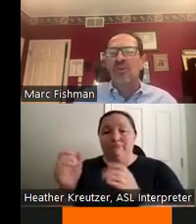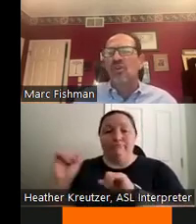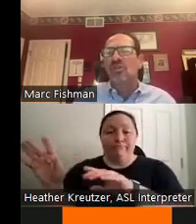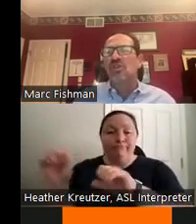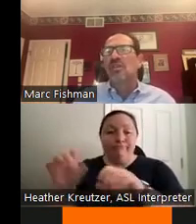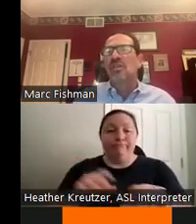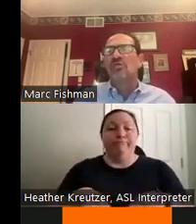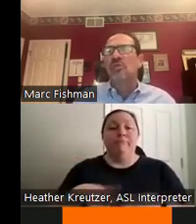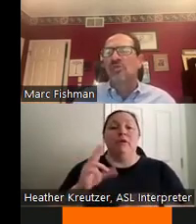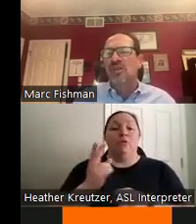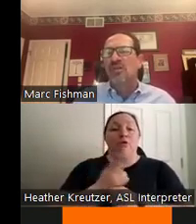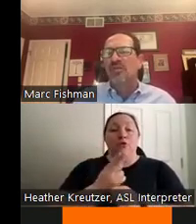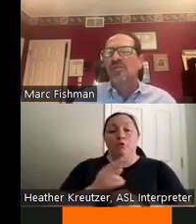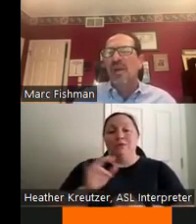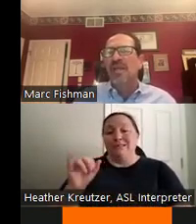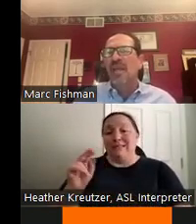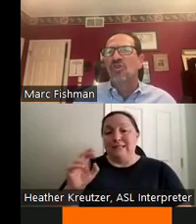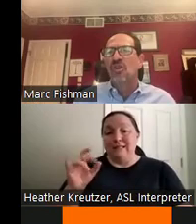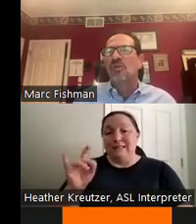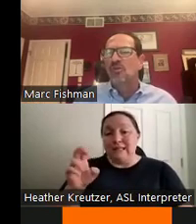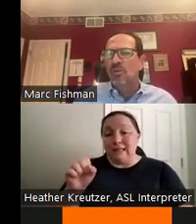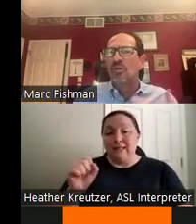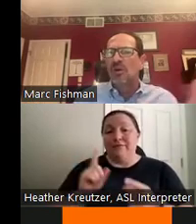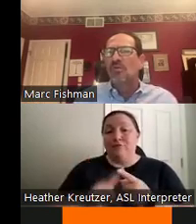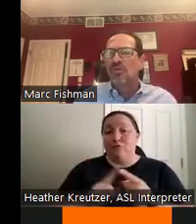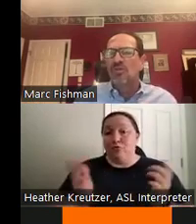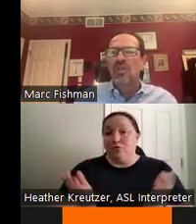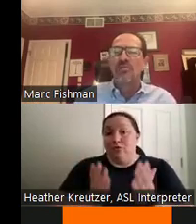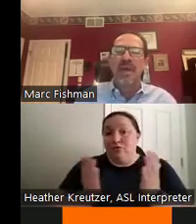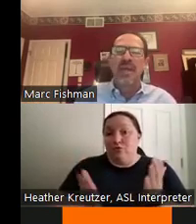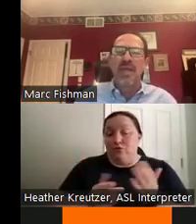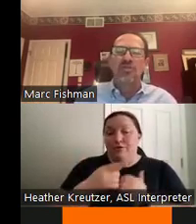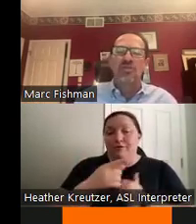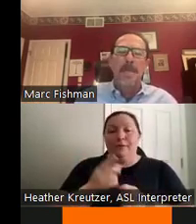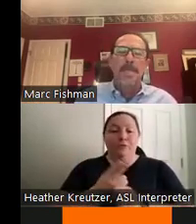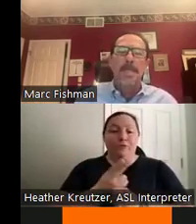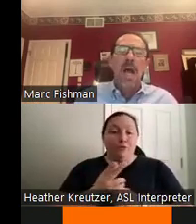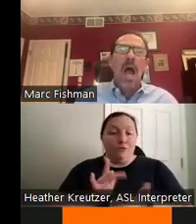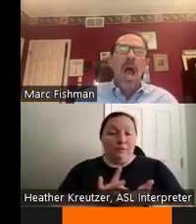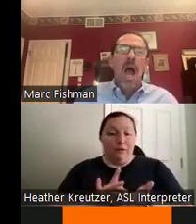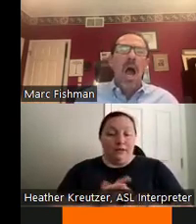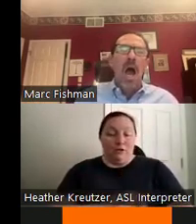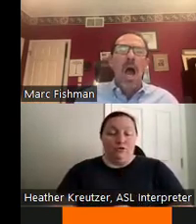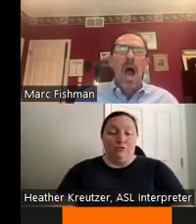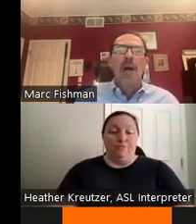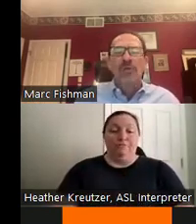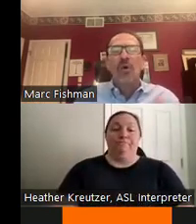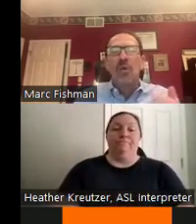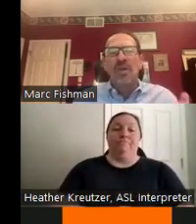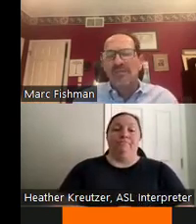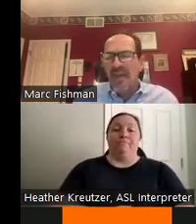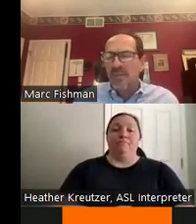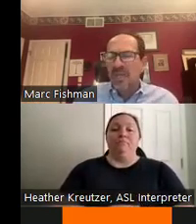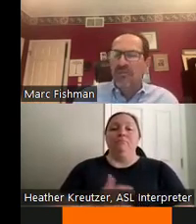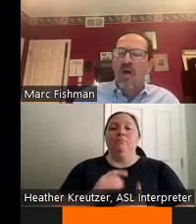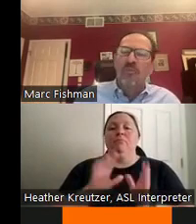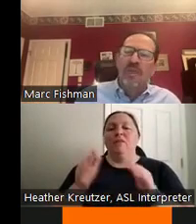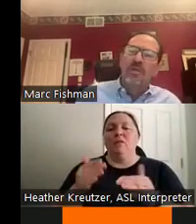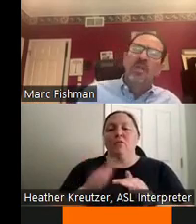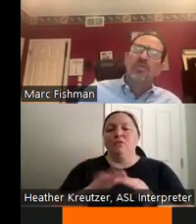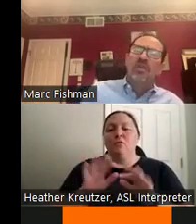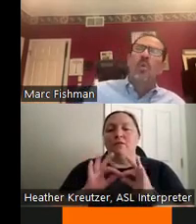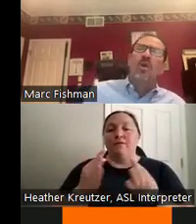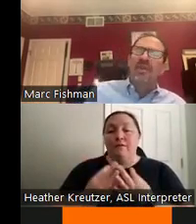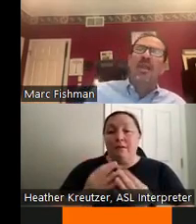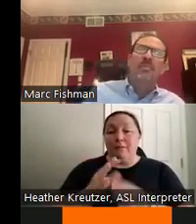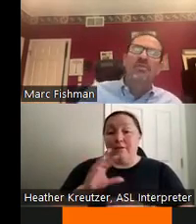management or motivational incentives to incentivize medication adherence with receipt of medications. I'm going to focus on the family